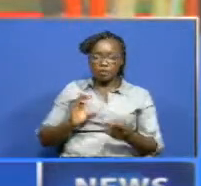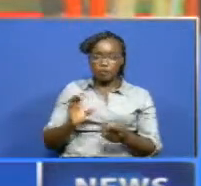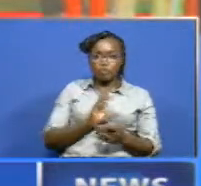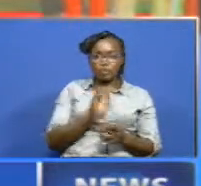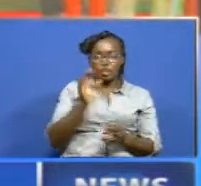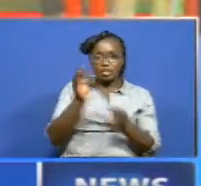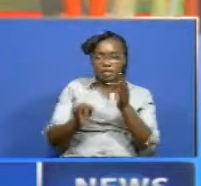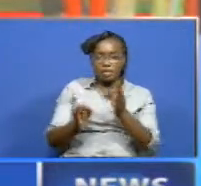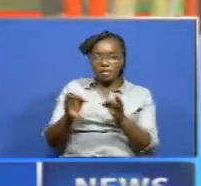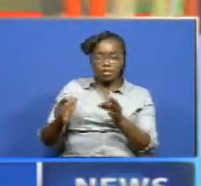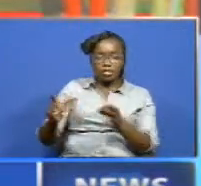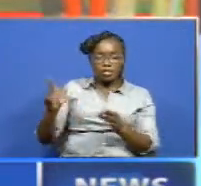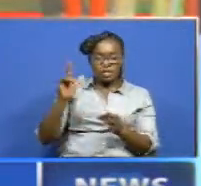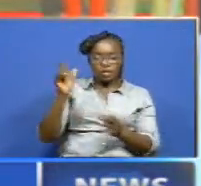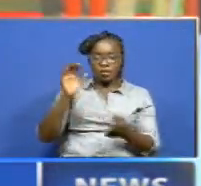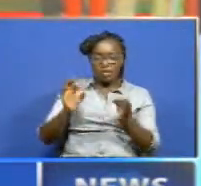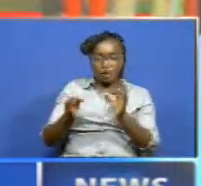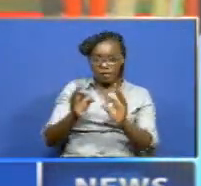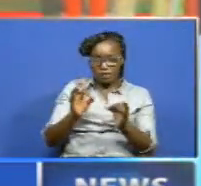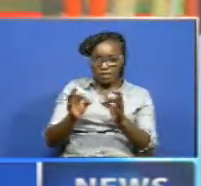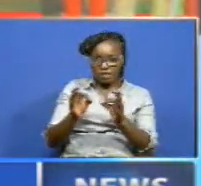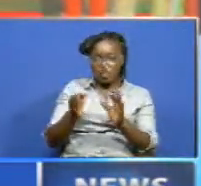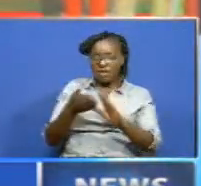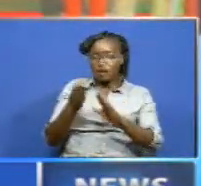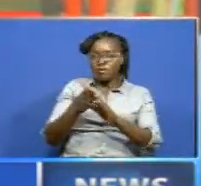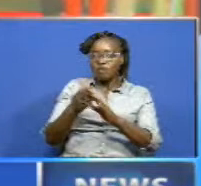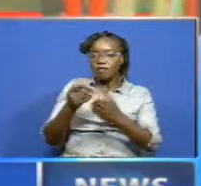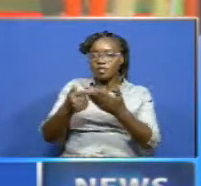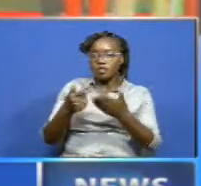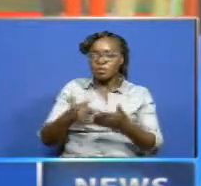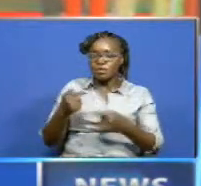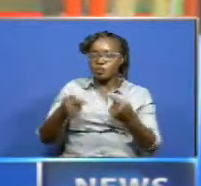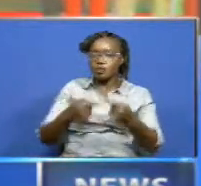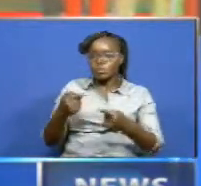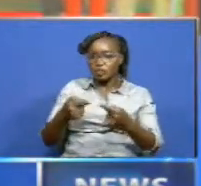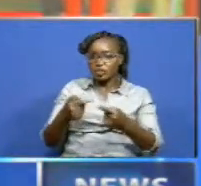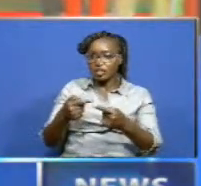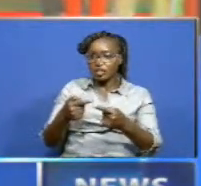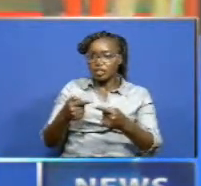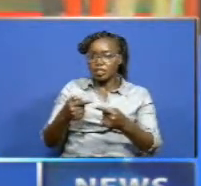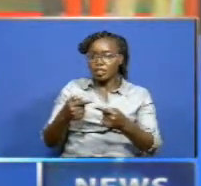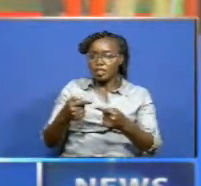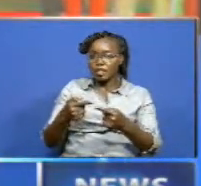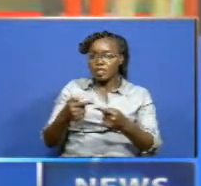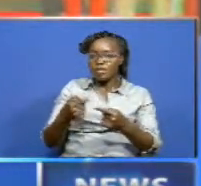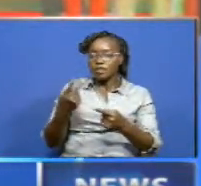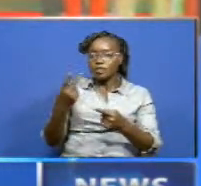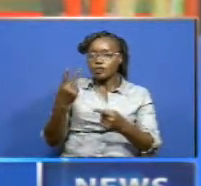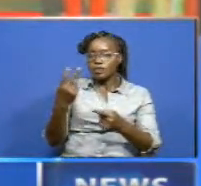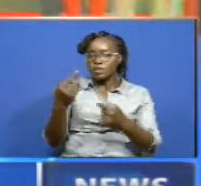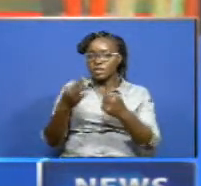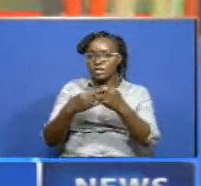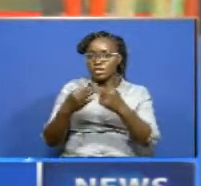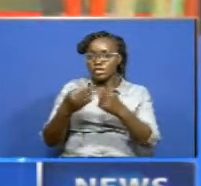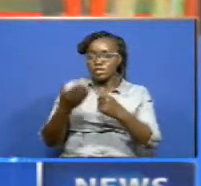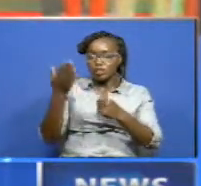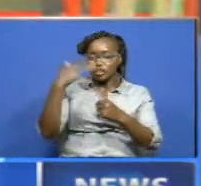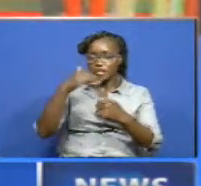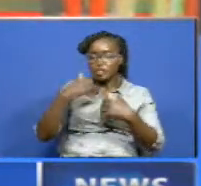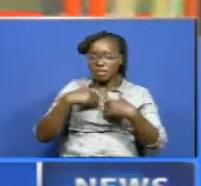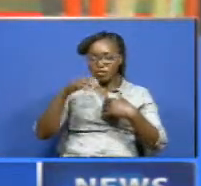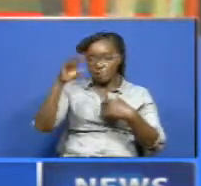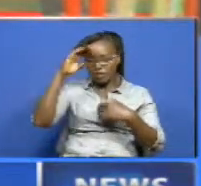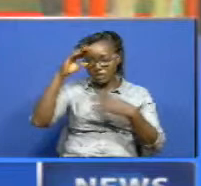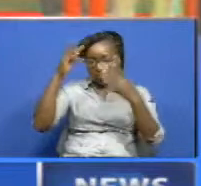Legal Affairs to expedite the vetting process, given that the National Assembly has 28 days to consider and make